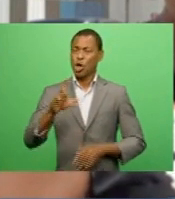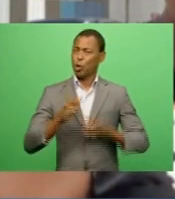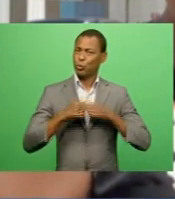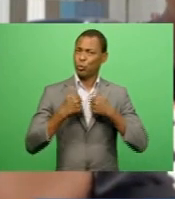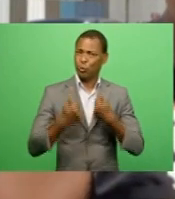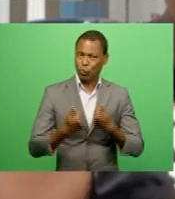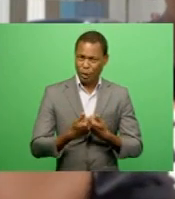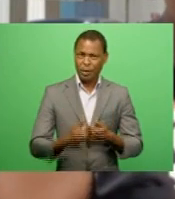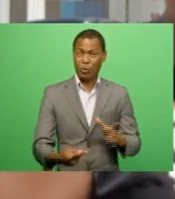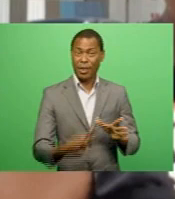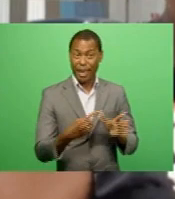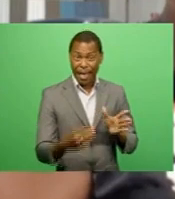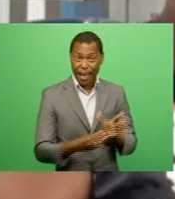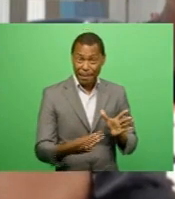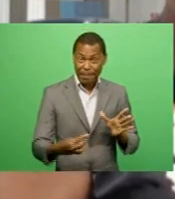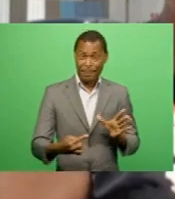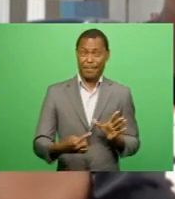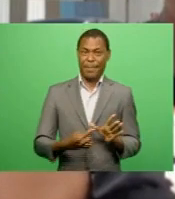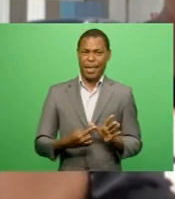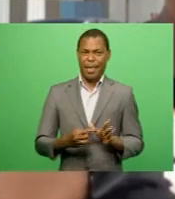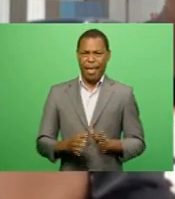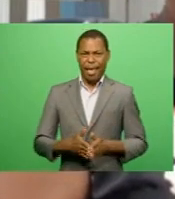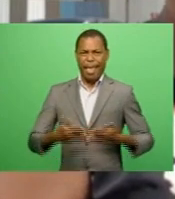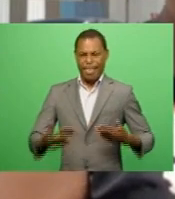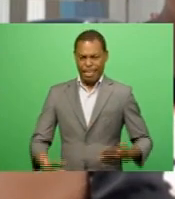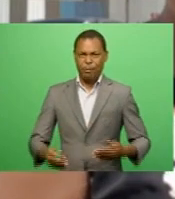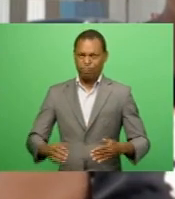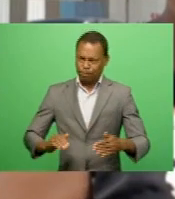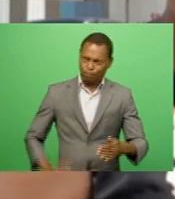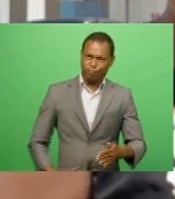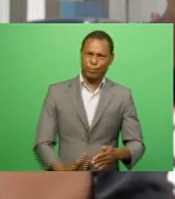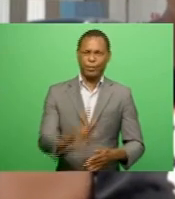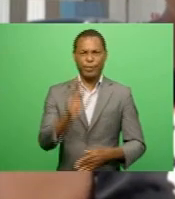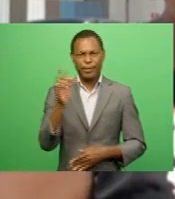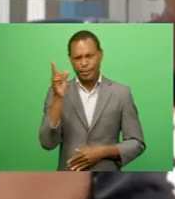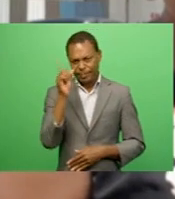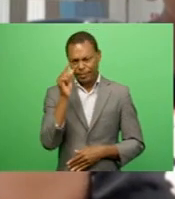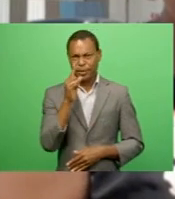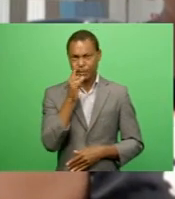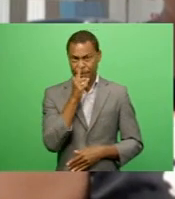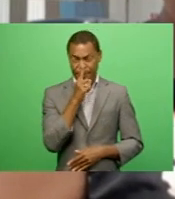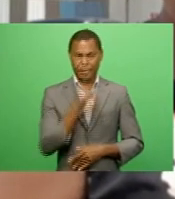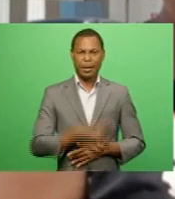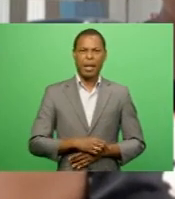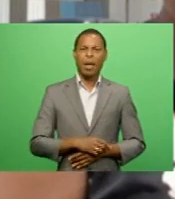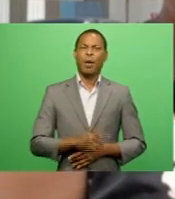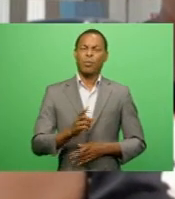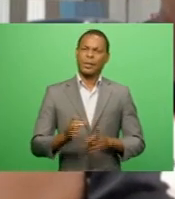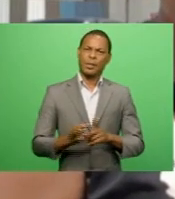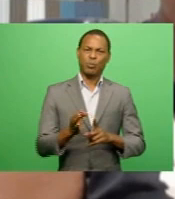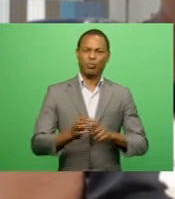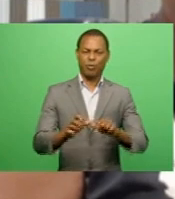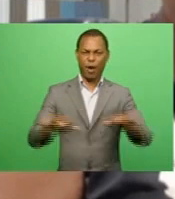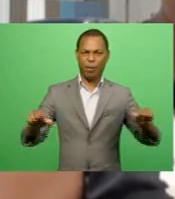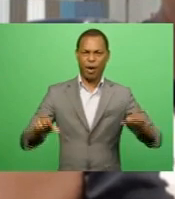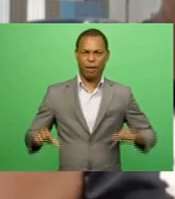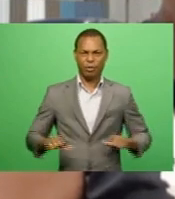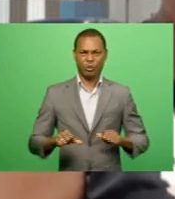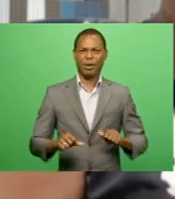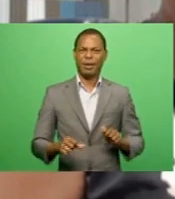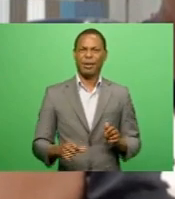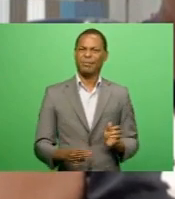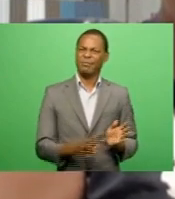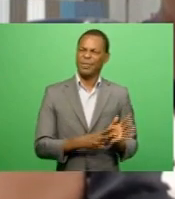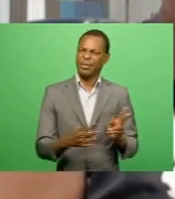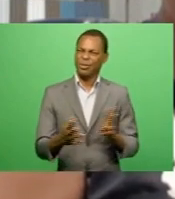Agro Marketing aims to enhance the livelihoods of Fijians by improving commercial agriculture for Fijians in rural areas.